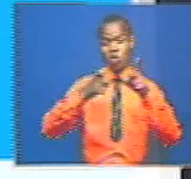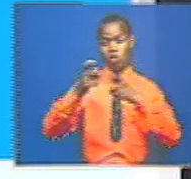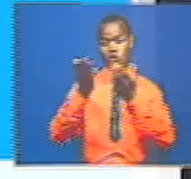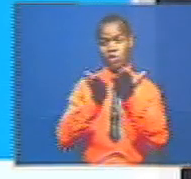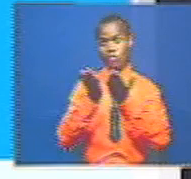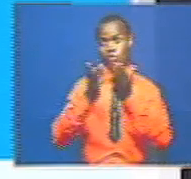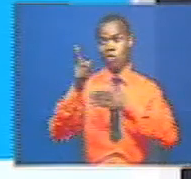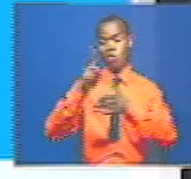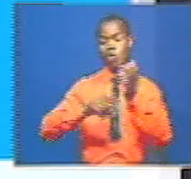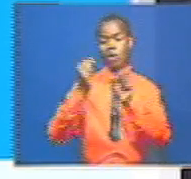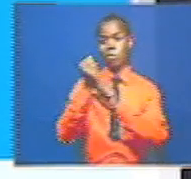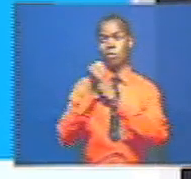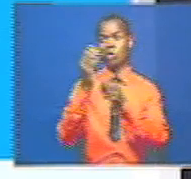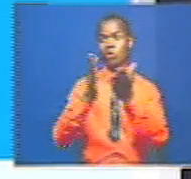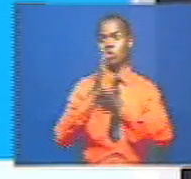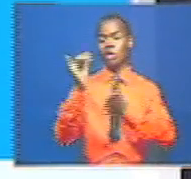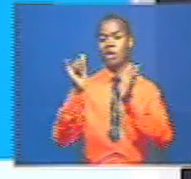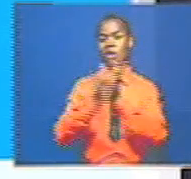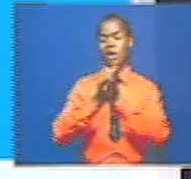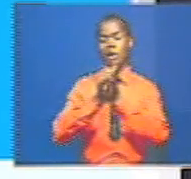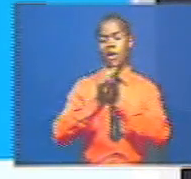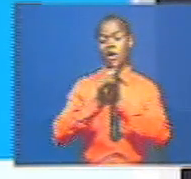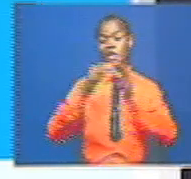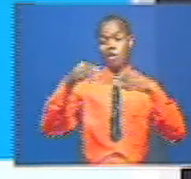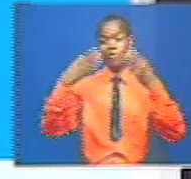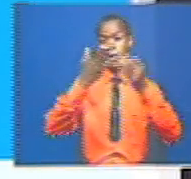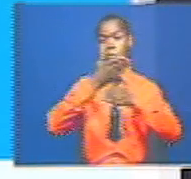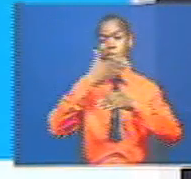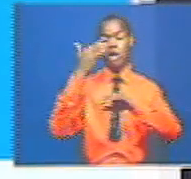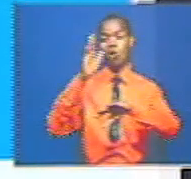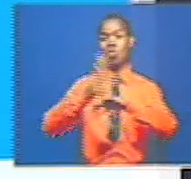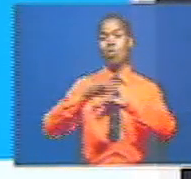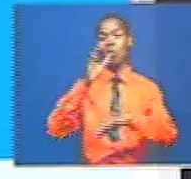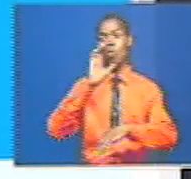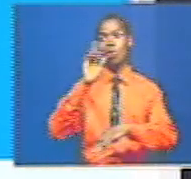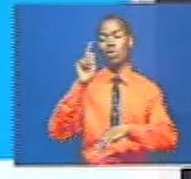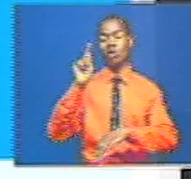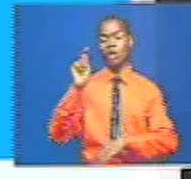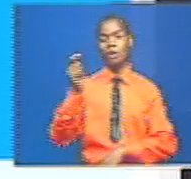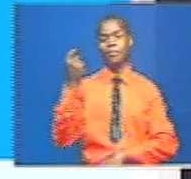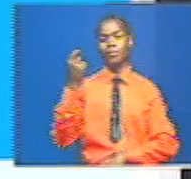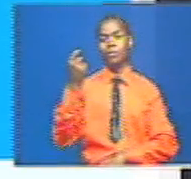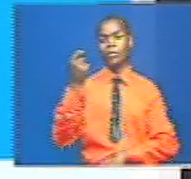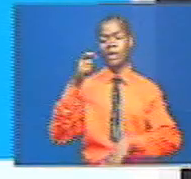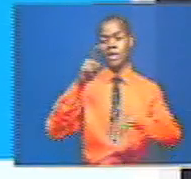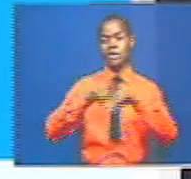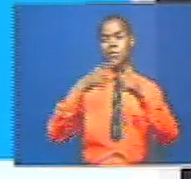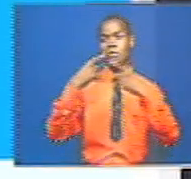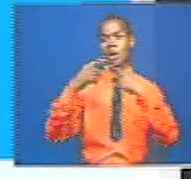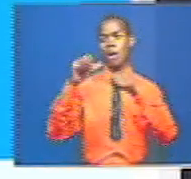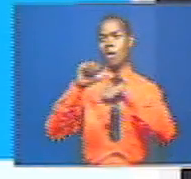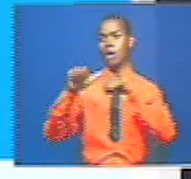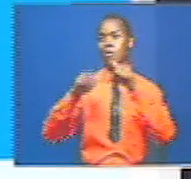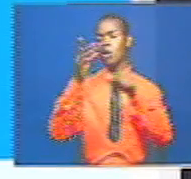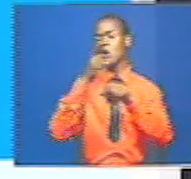what we want to make sure is that they are giving the better and good water to Kenyans. Yes, the quality water. When we mention drought, there are so many